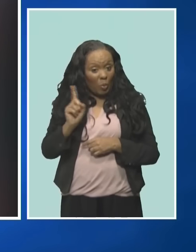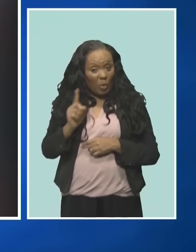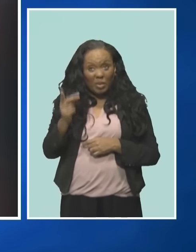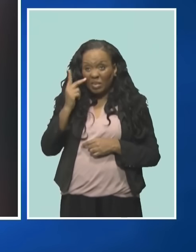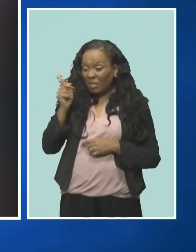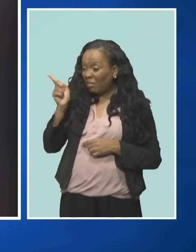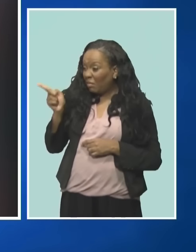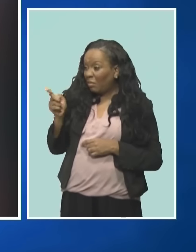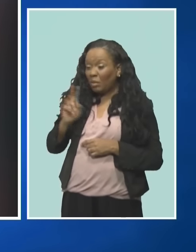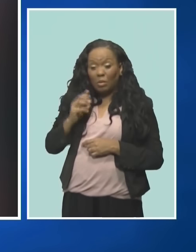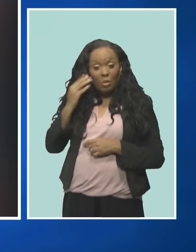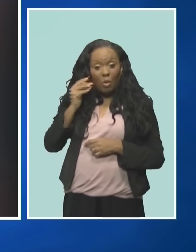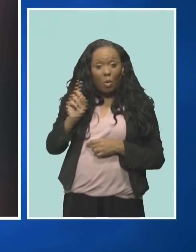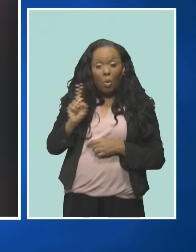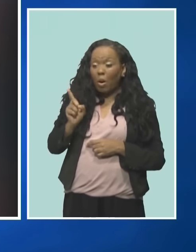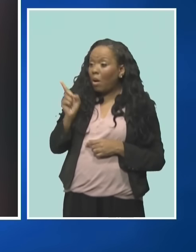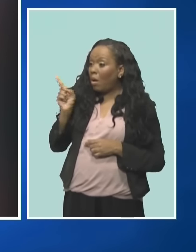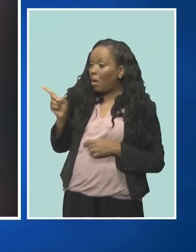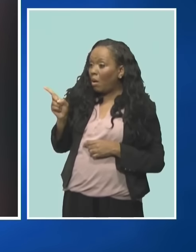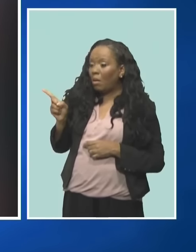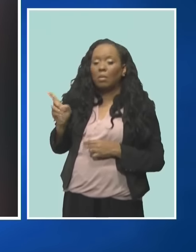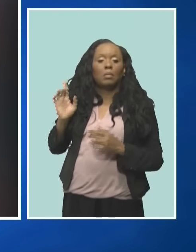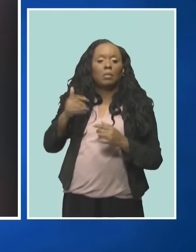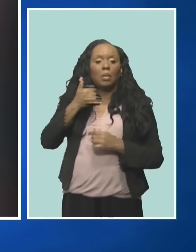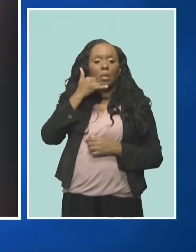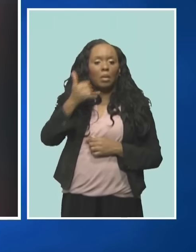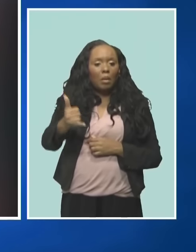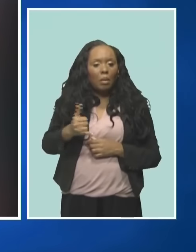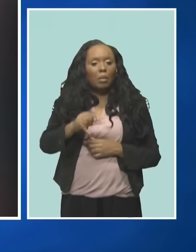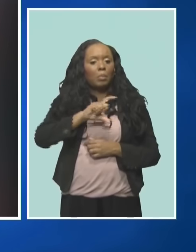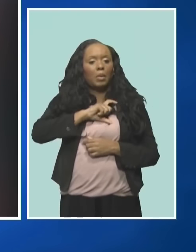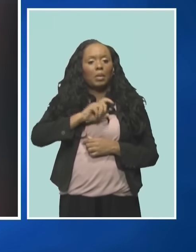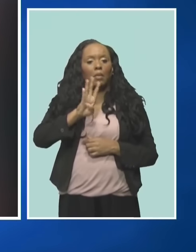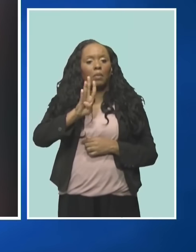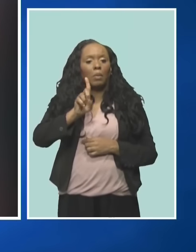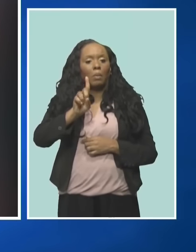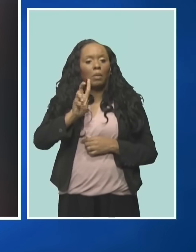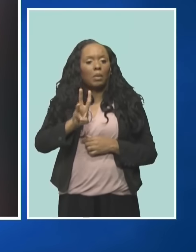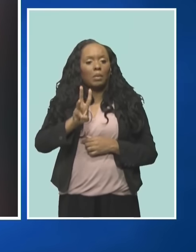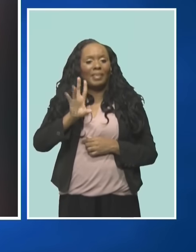Stacey Ann Nichelle Haynes is asked to contact the District C police station at